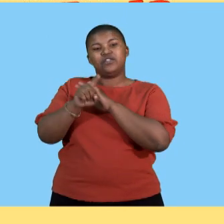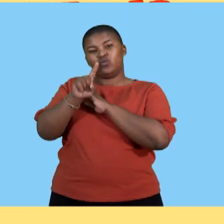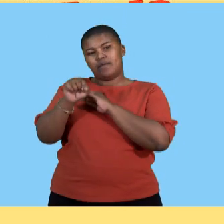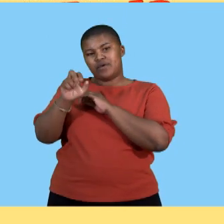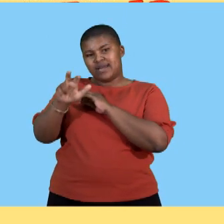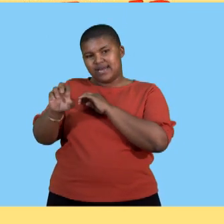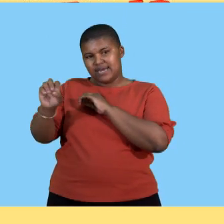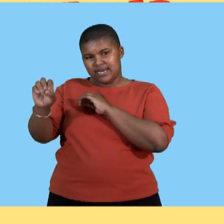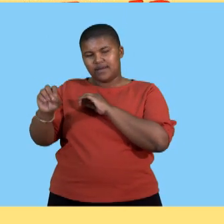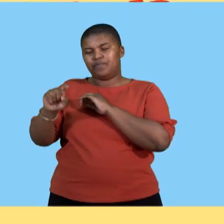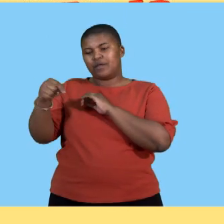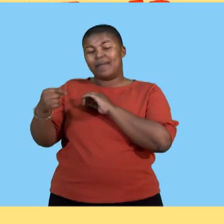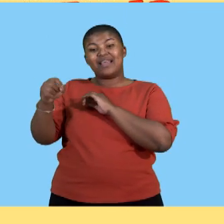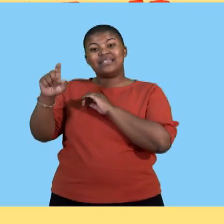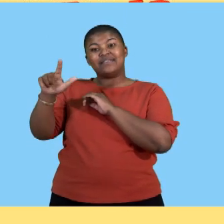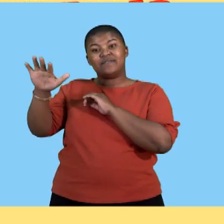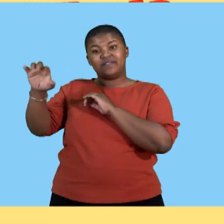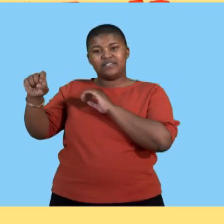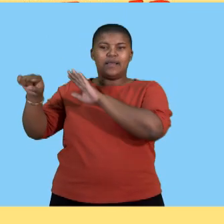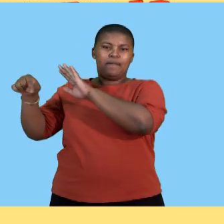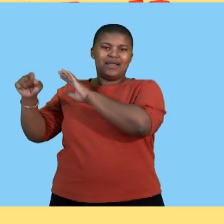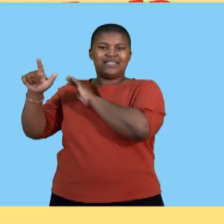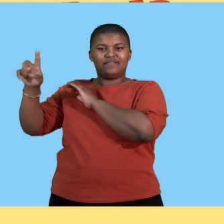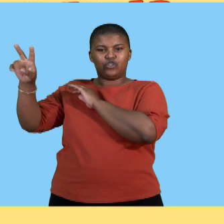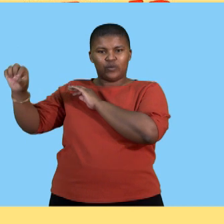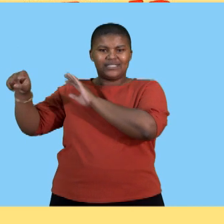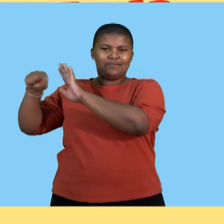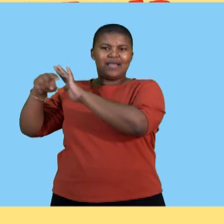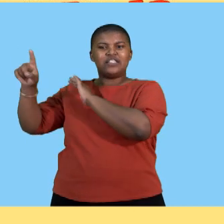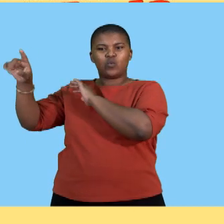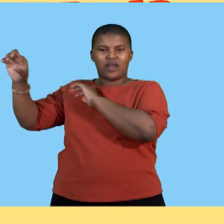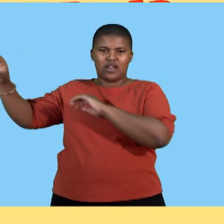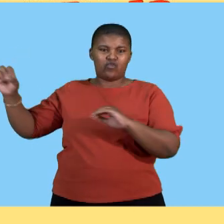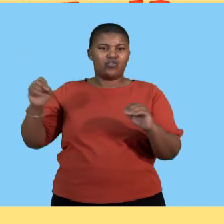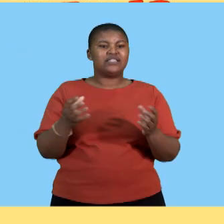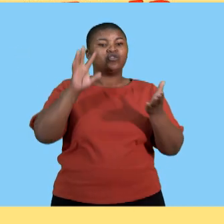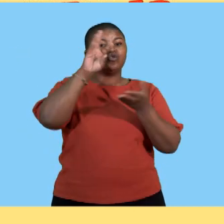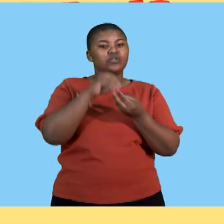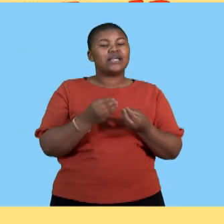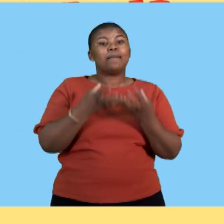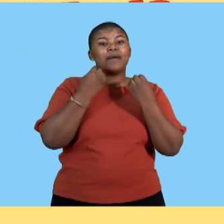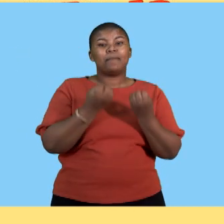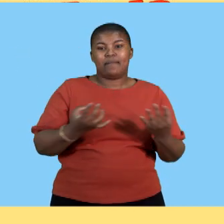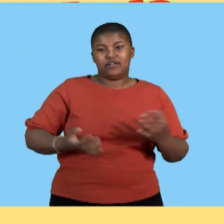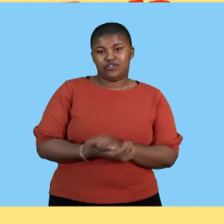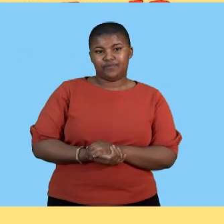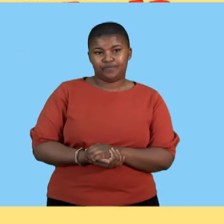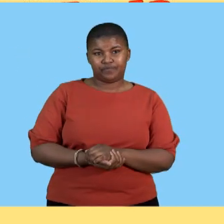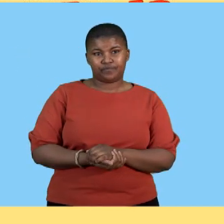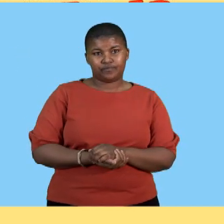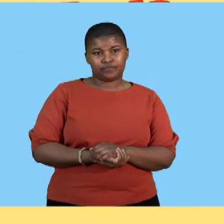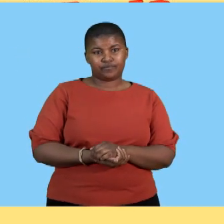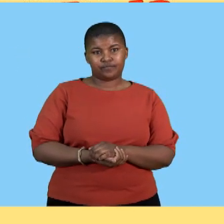1.8 minus 750 minus 720 minus 100. And in total, if you punch that